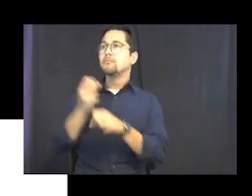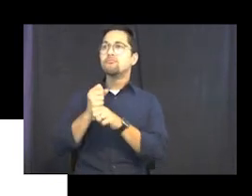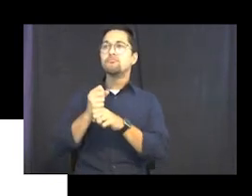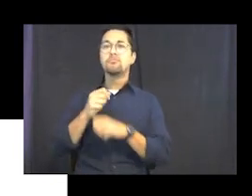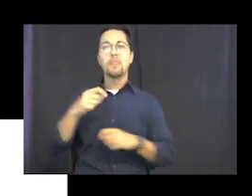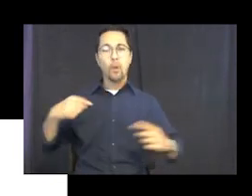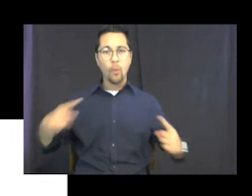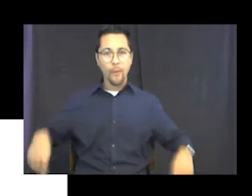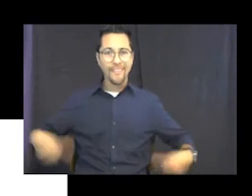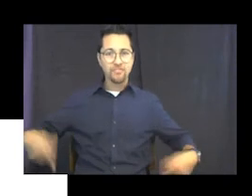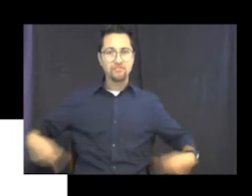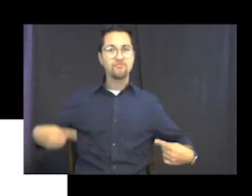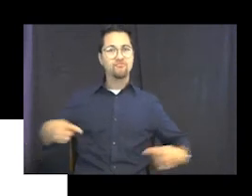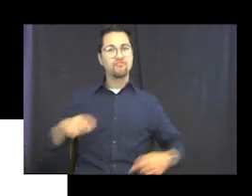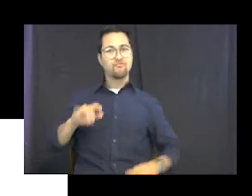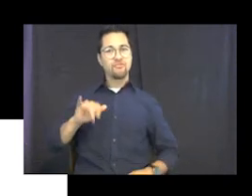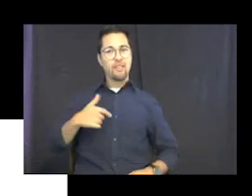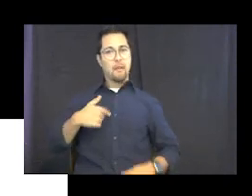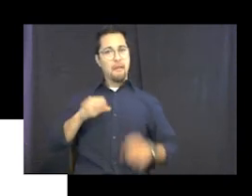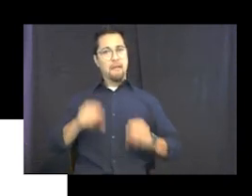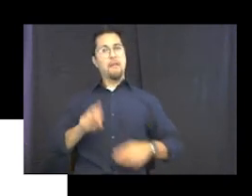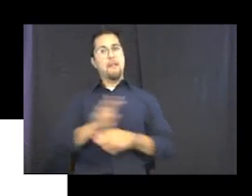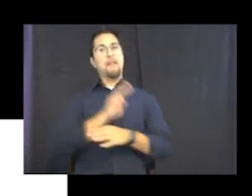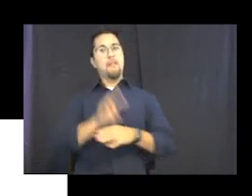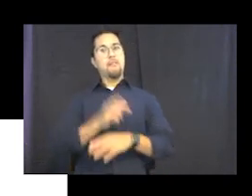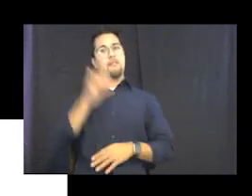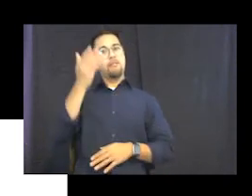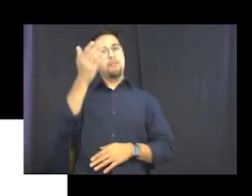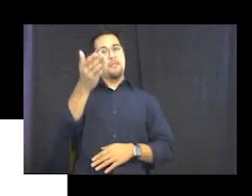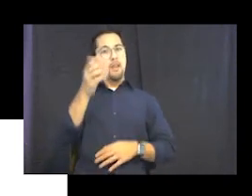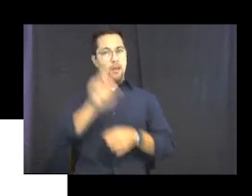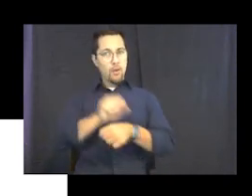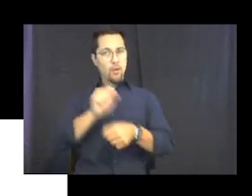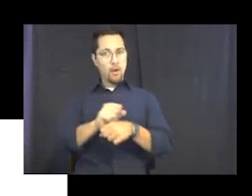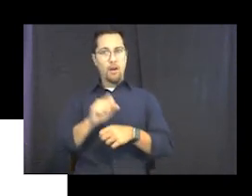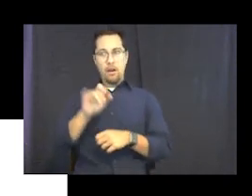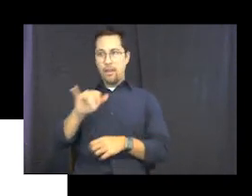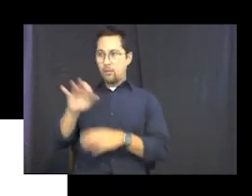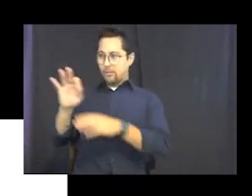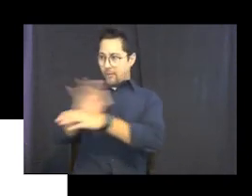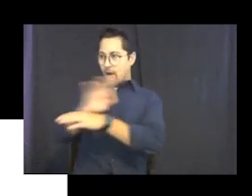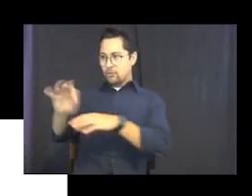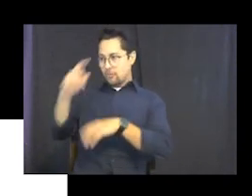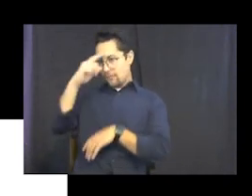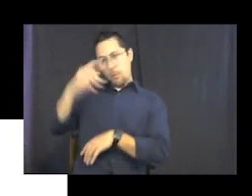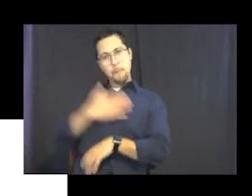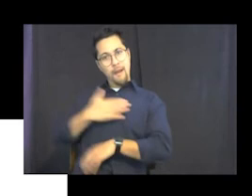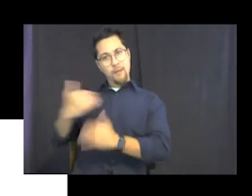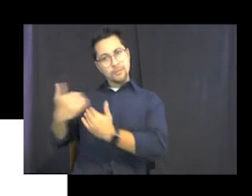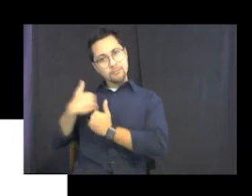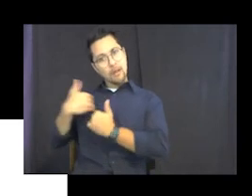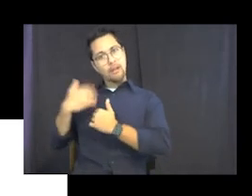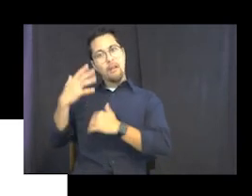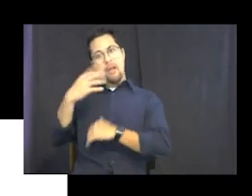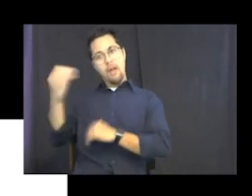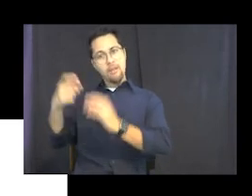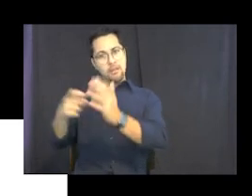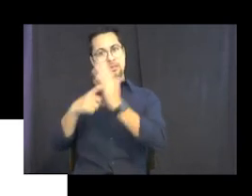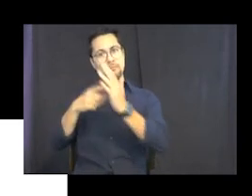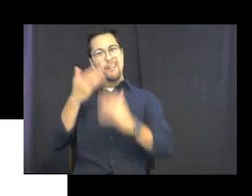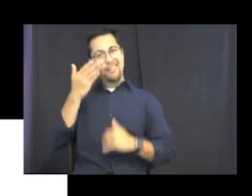a wheelchair that I could use at work, that was functional to the responsibilities and the